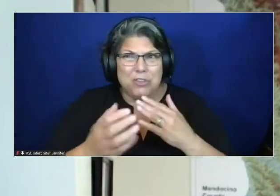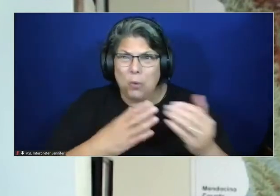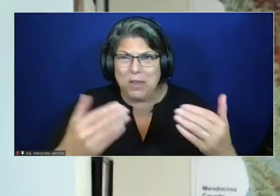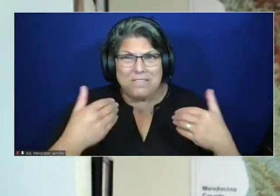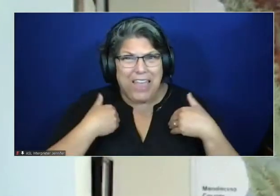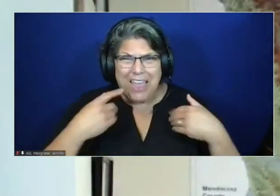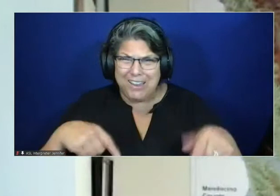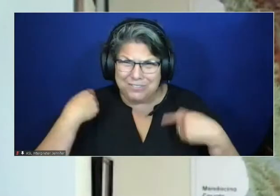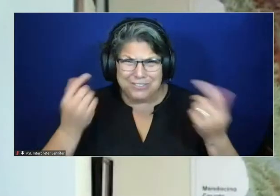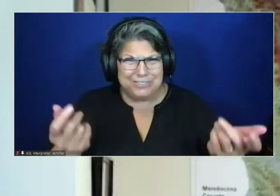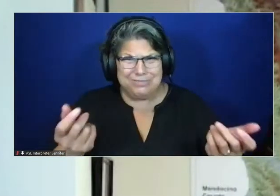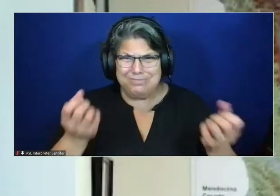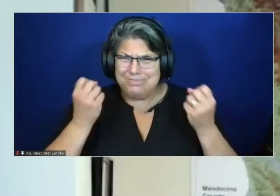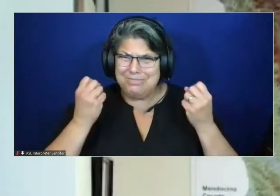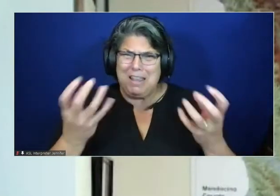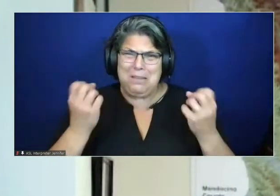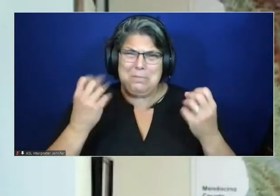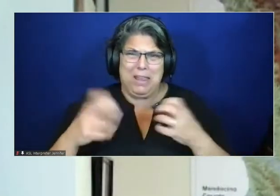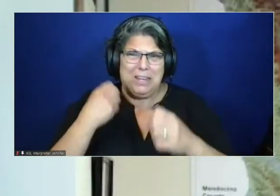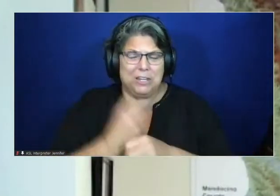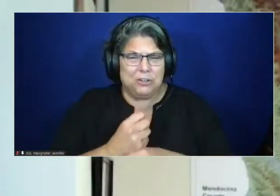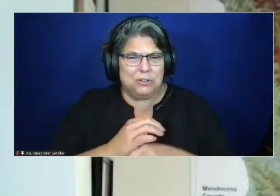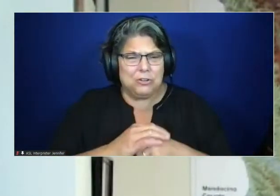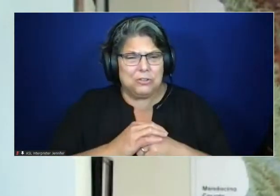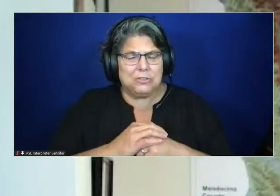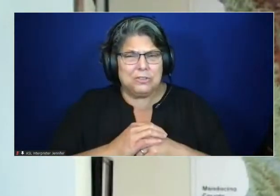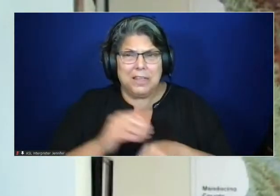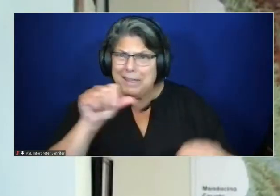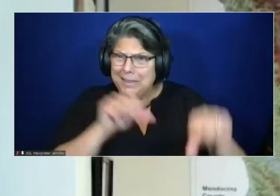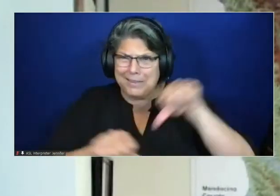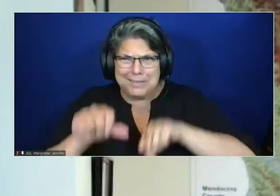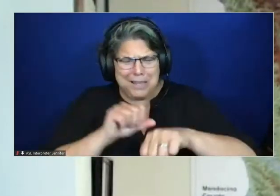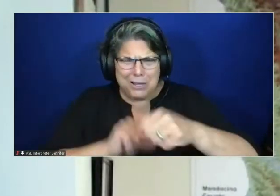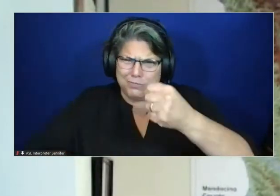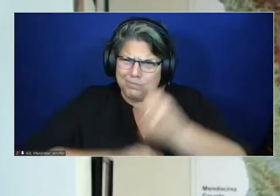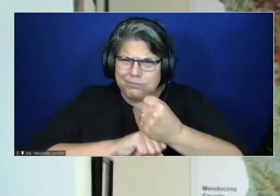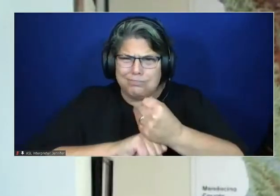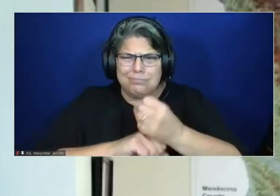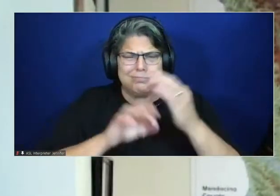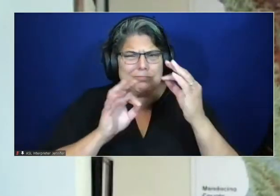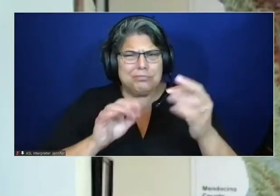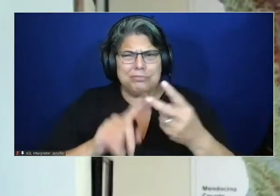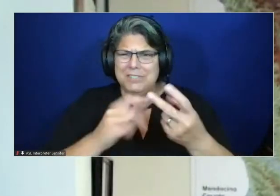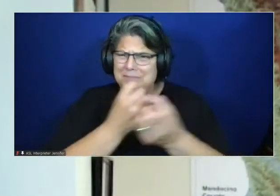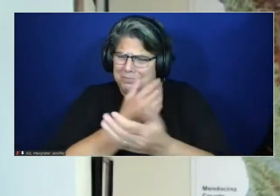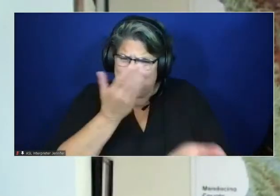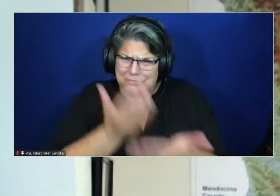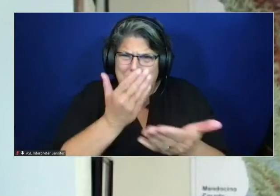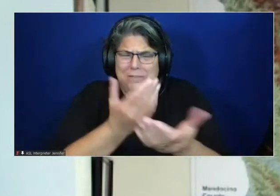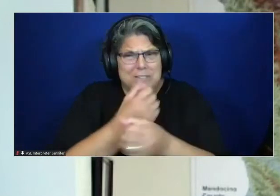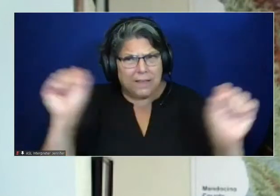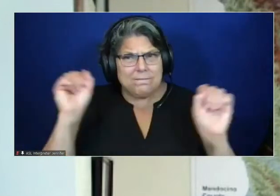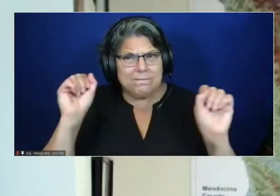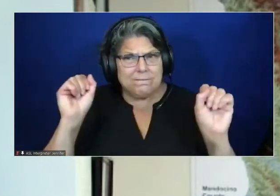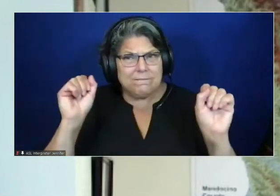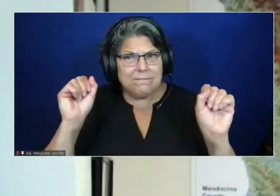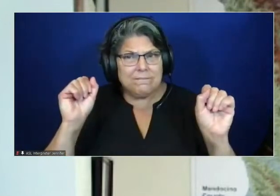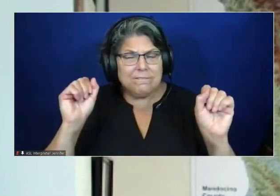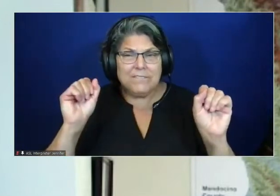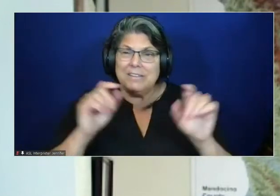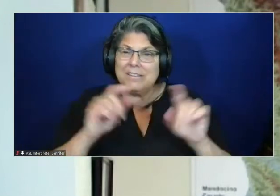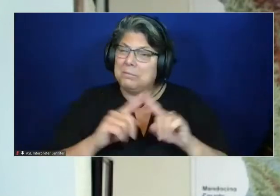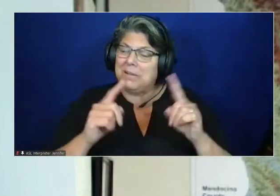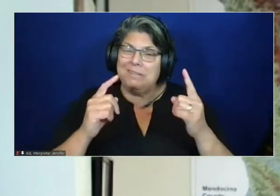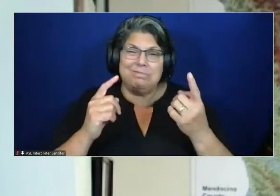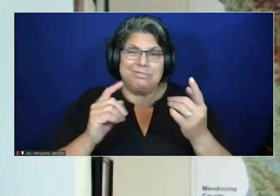for decades. The science behind them is very good and the safety has been proven. And they've clearly brought